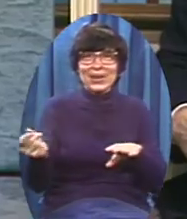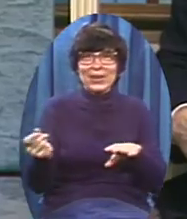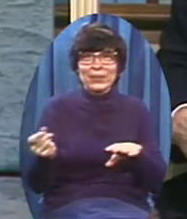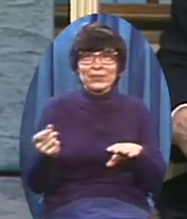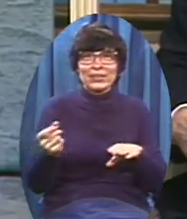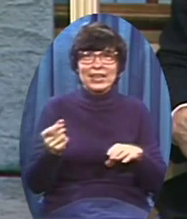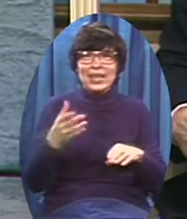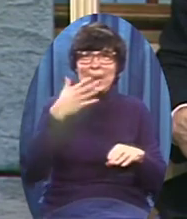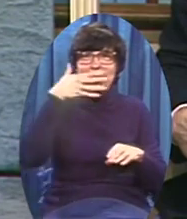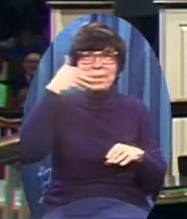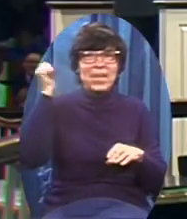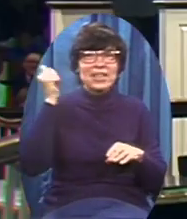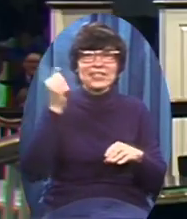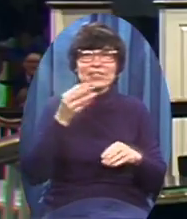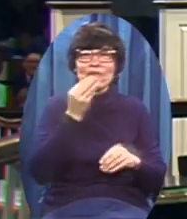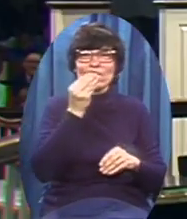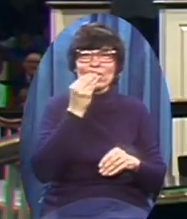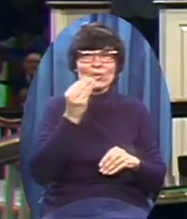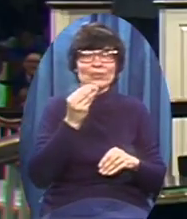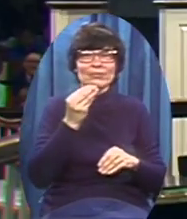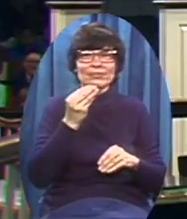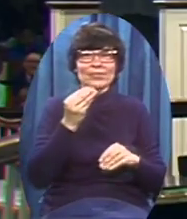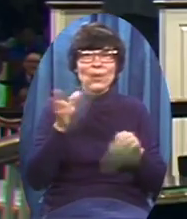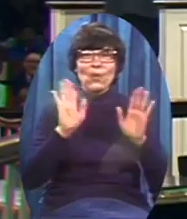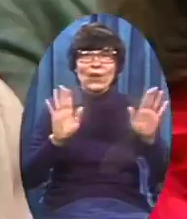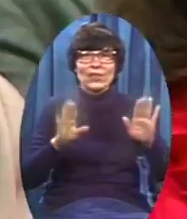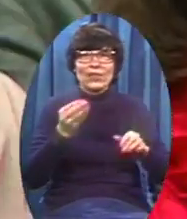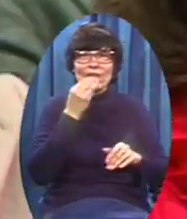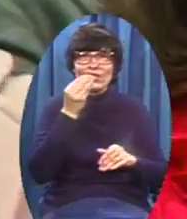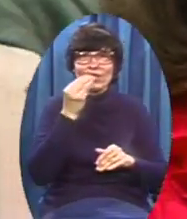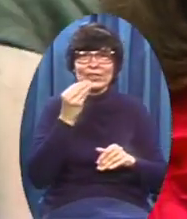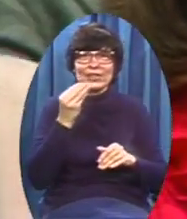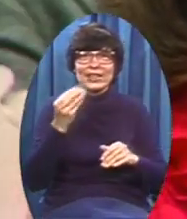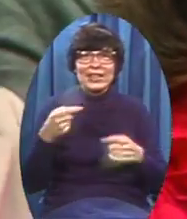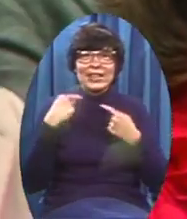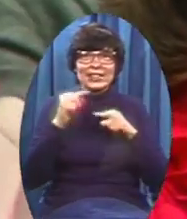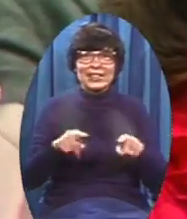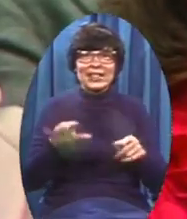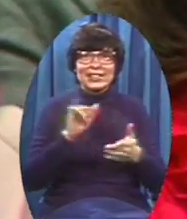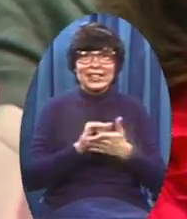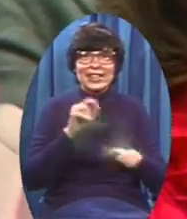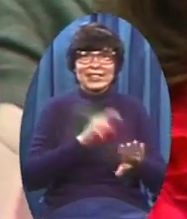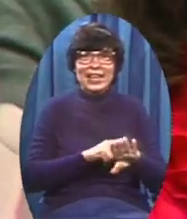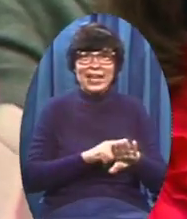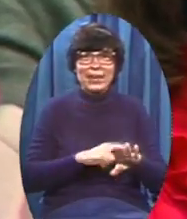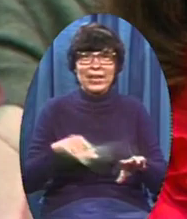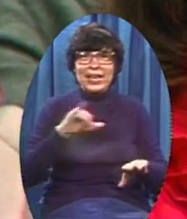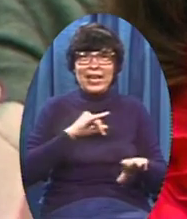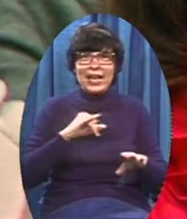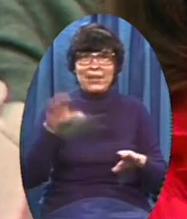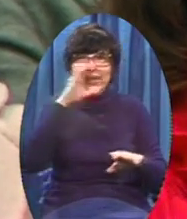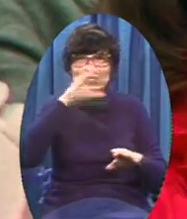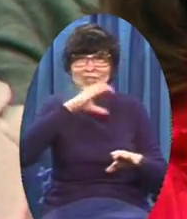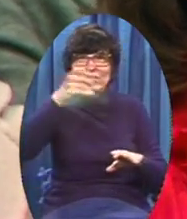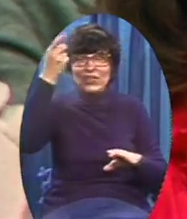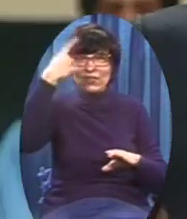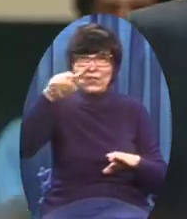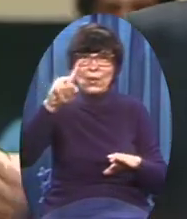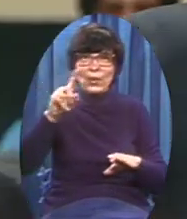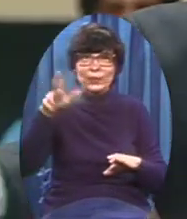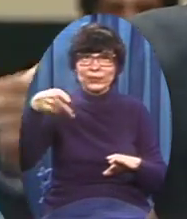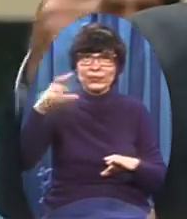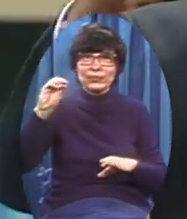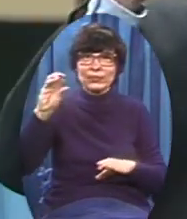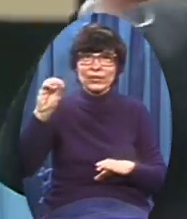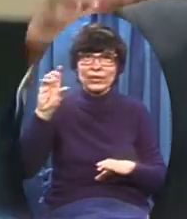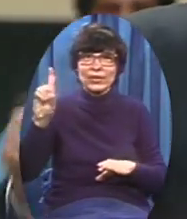meals I have ever eaten in all of my life. And I tell you, ever since that time, I've been looking for me a French poodle. Yes, sir. Just to